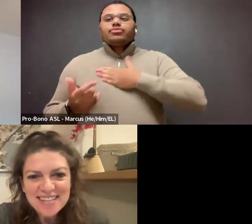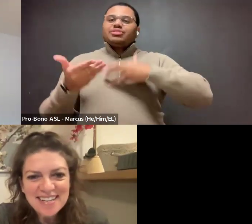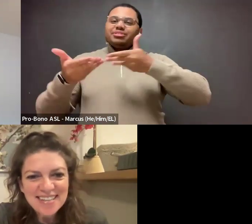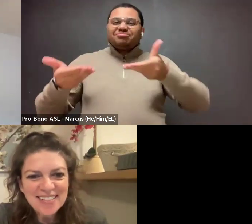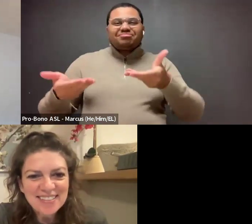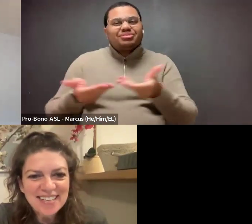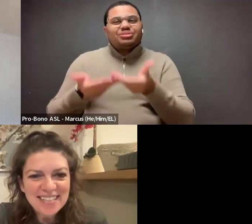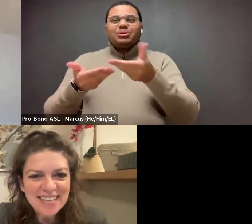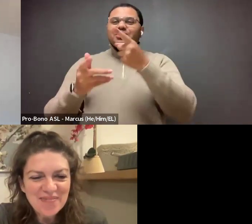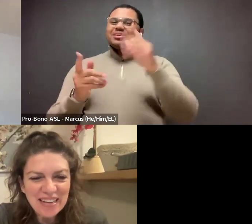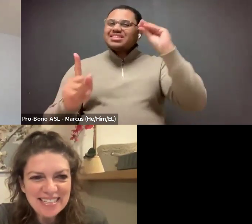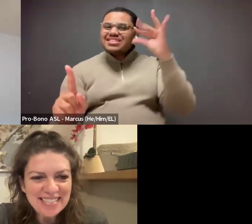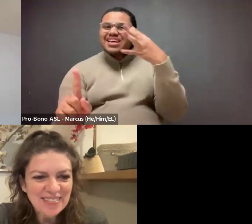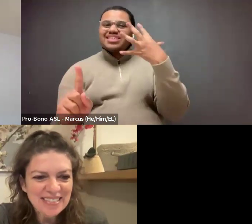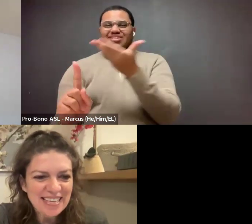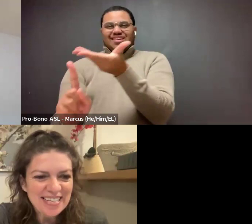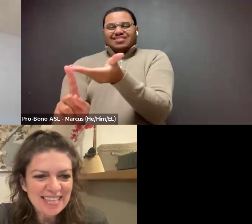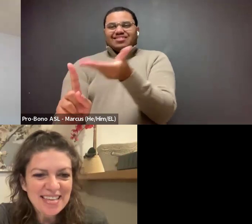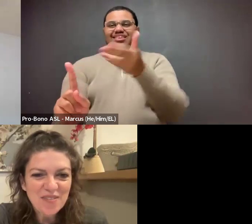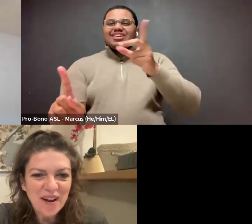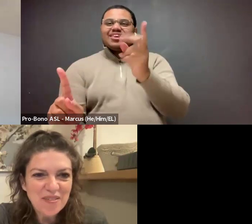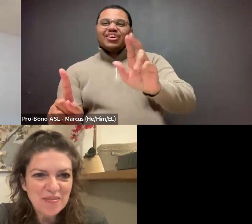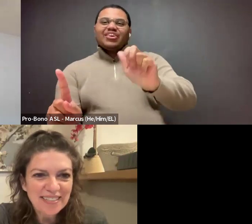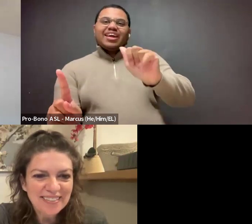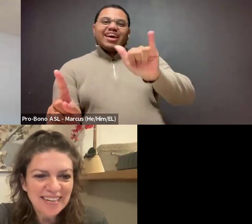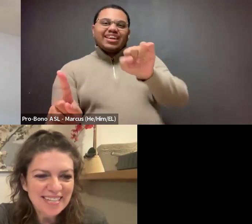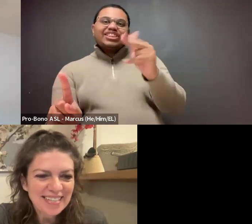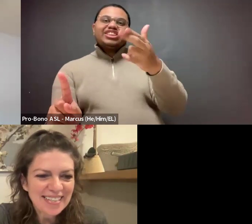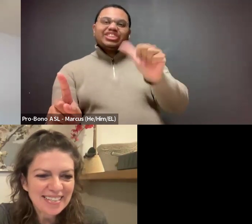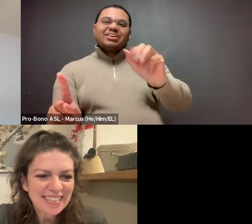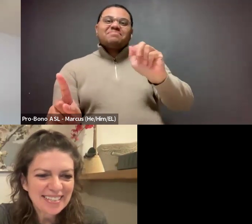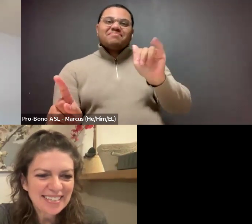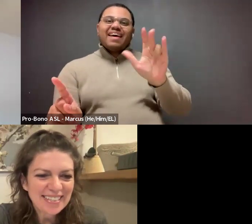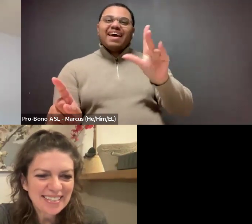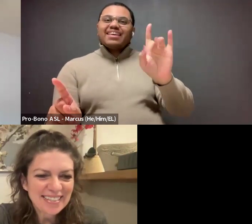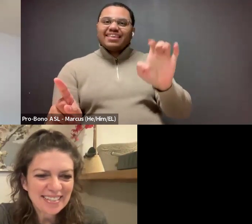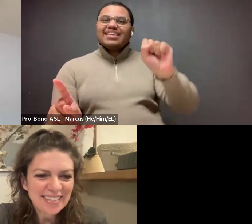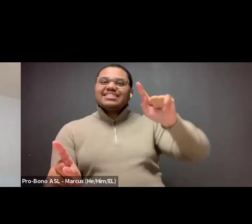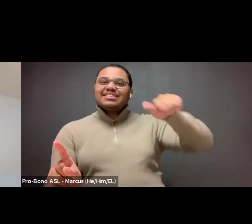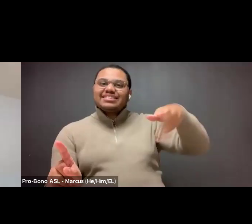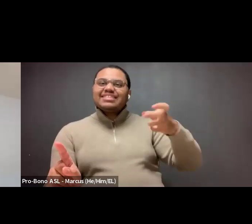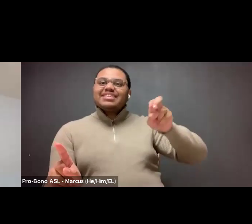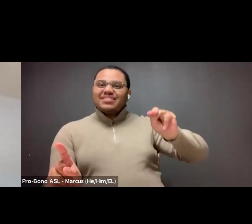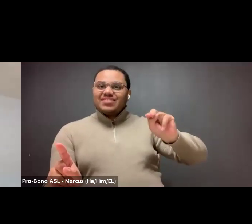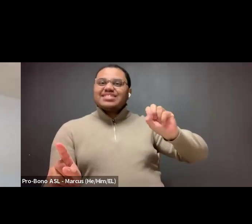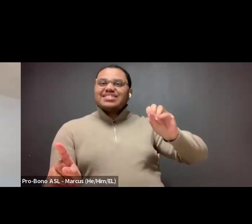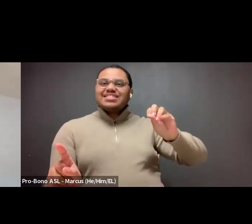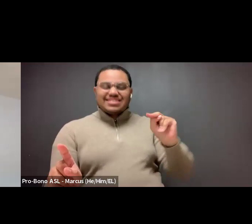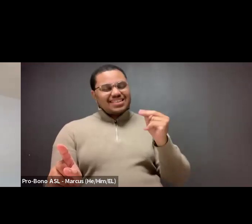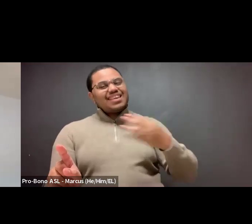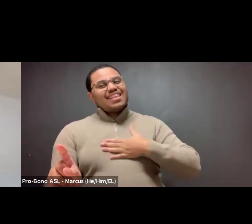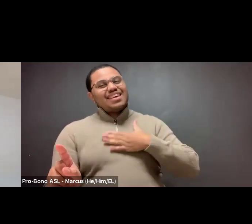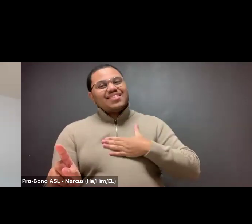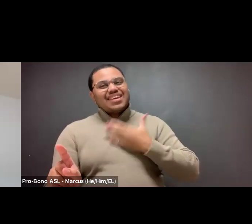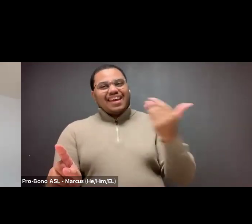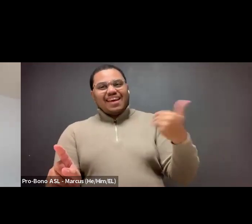provider, Dr. Ayshia Mackie-Stephenson. Thank you for having me, Dr. A. Oh, of course. Honored to have you. And thank